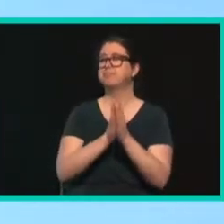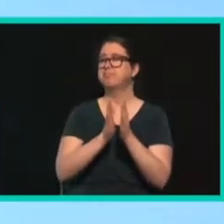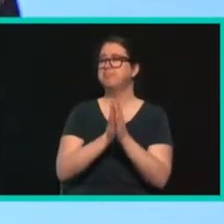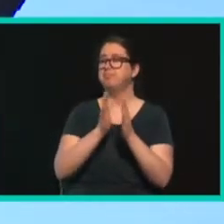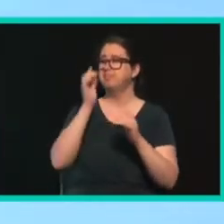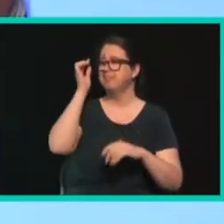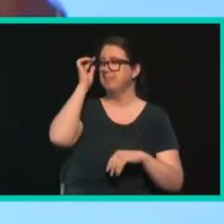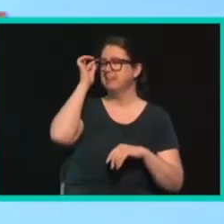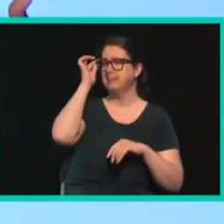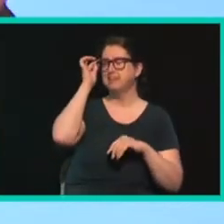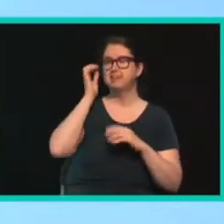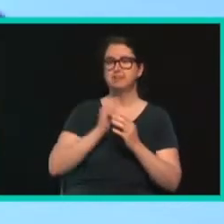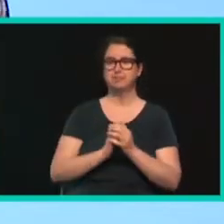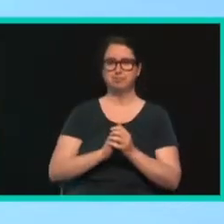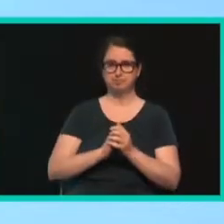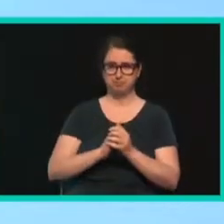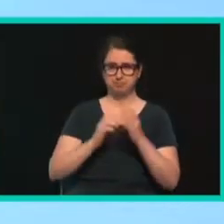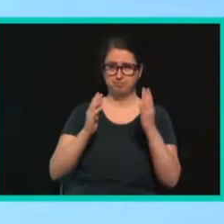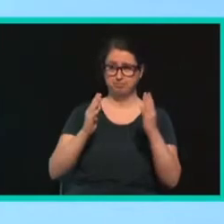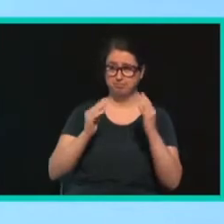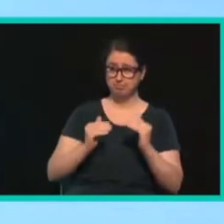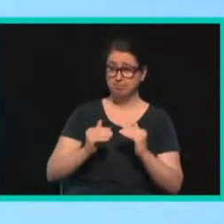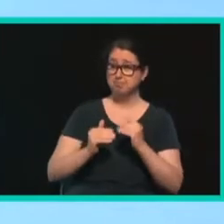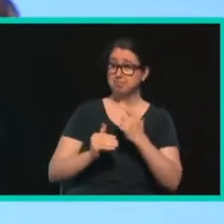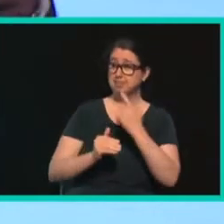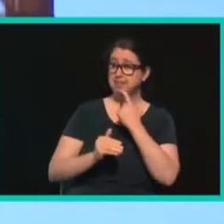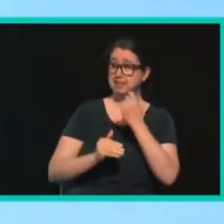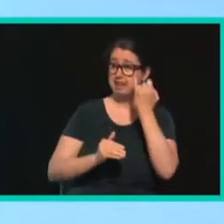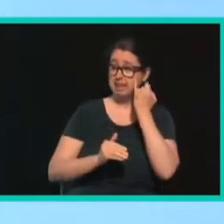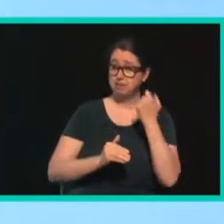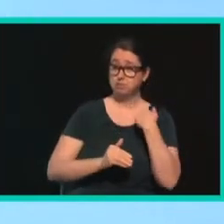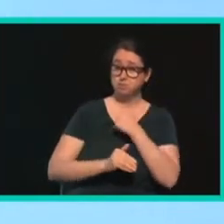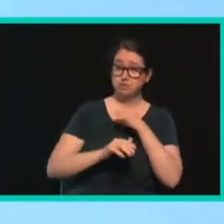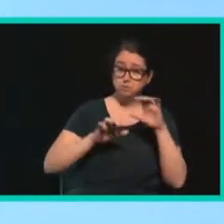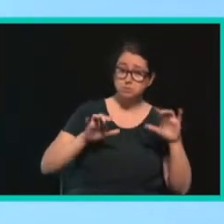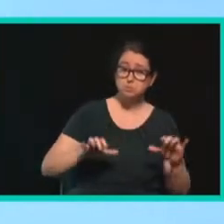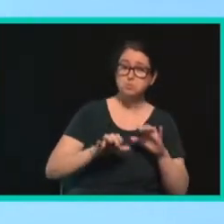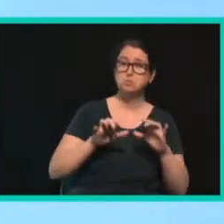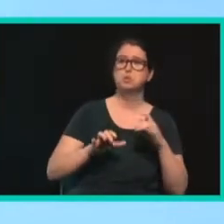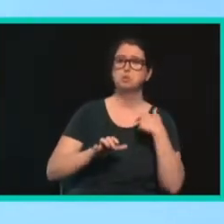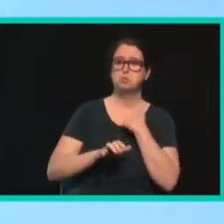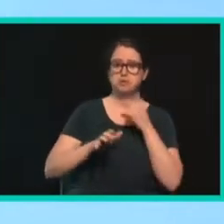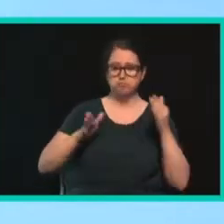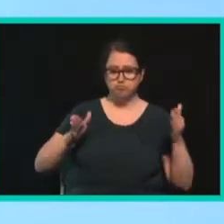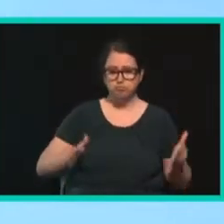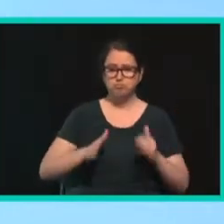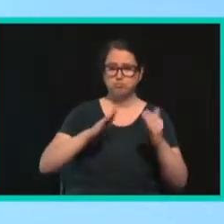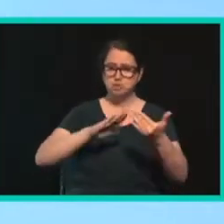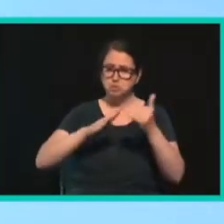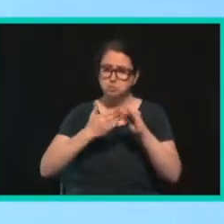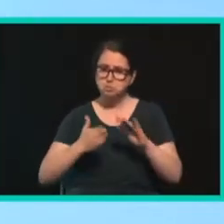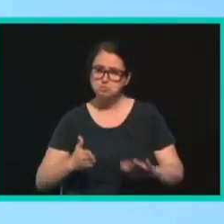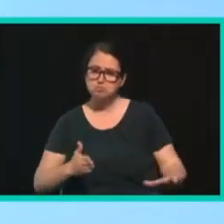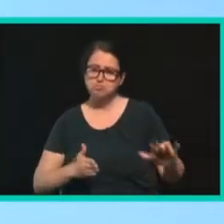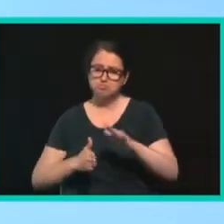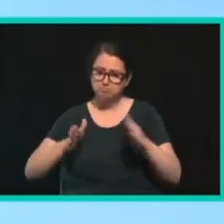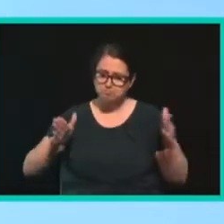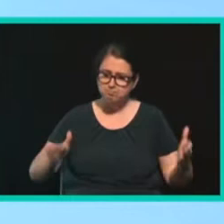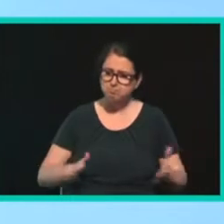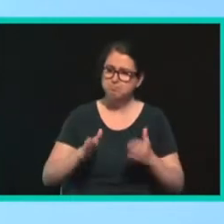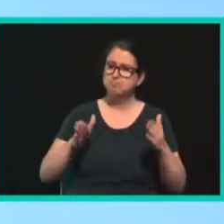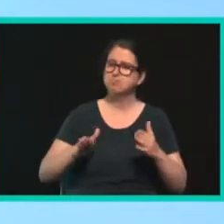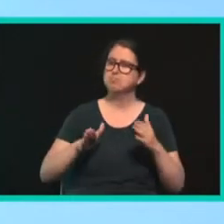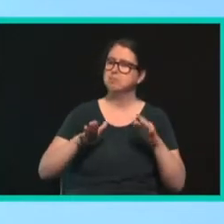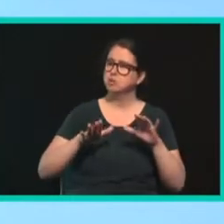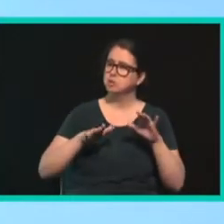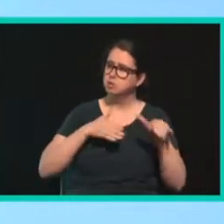And what I'm also saying is if we did that and it could encourage our communities to do that, we will also be